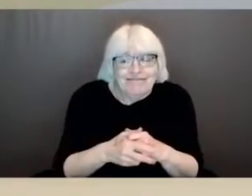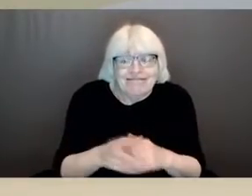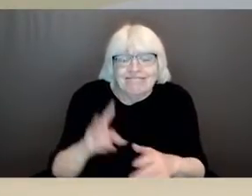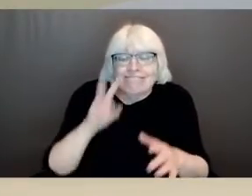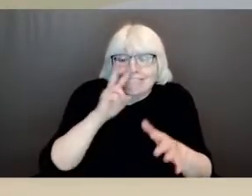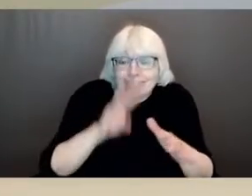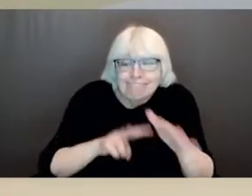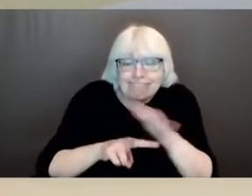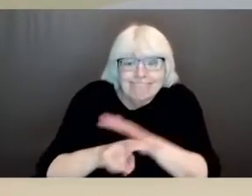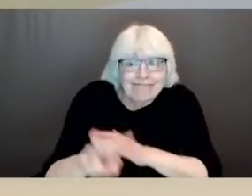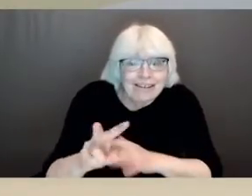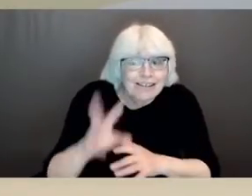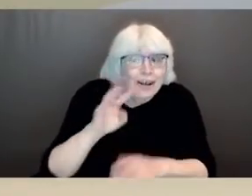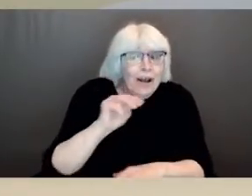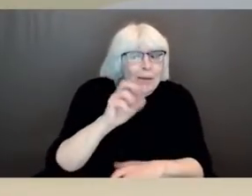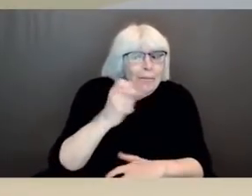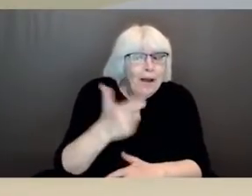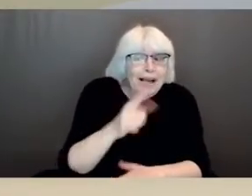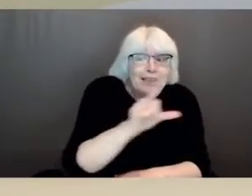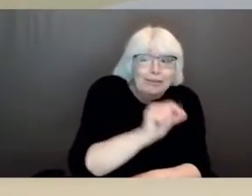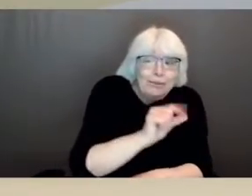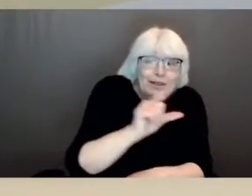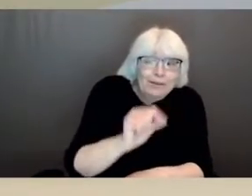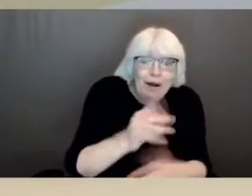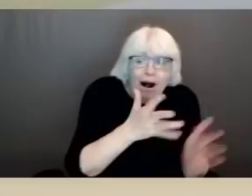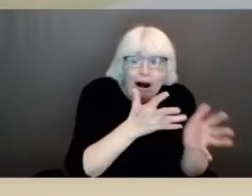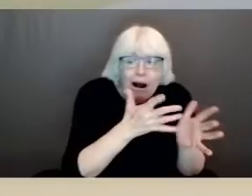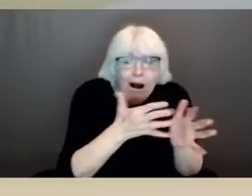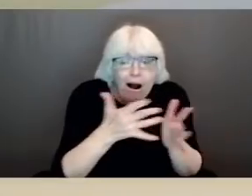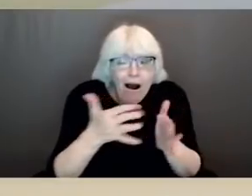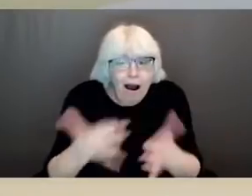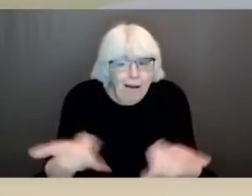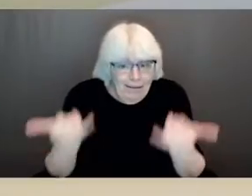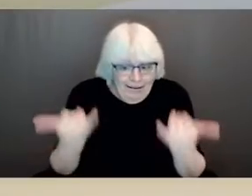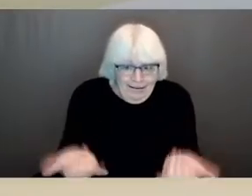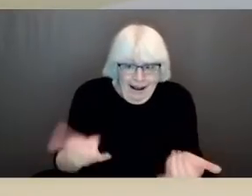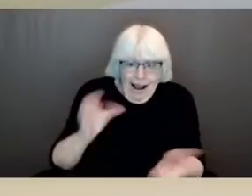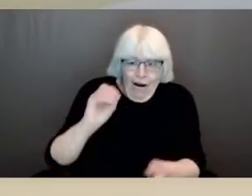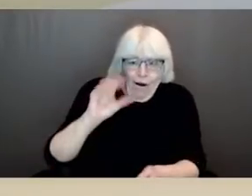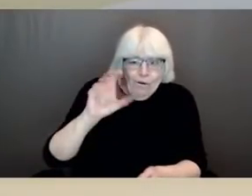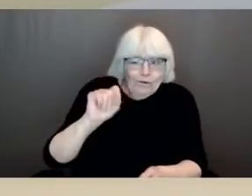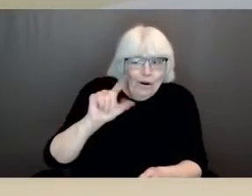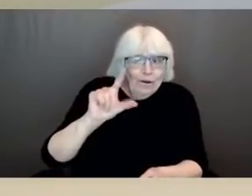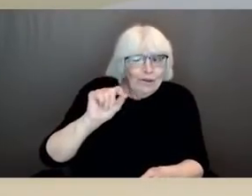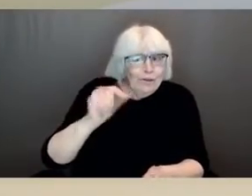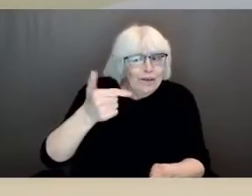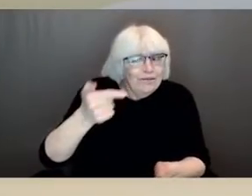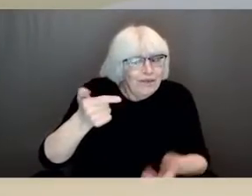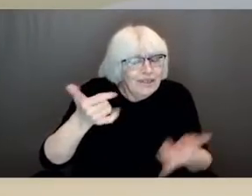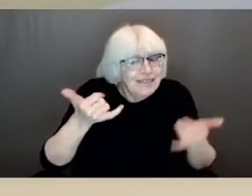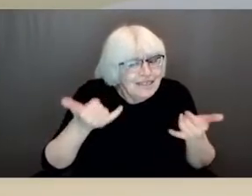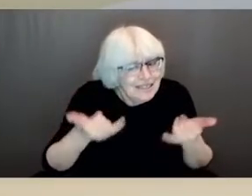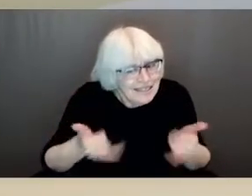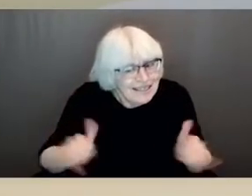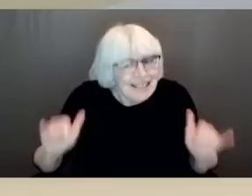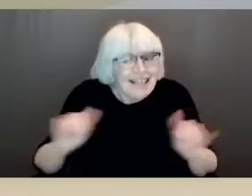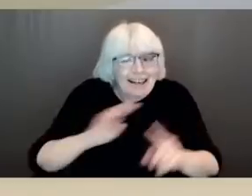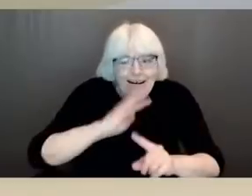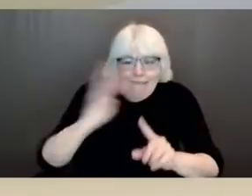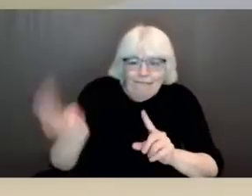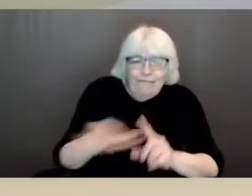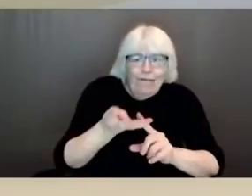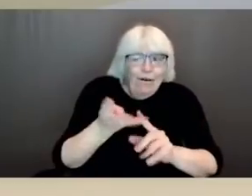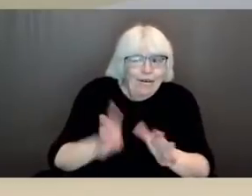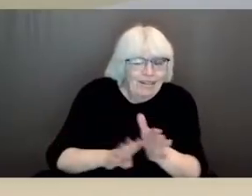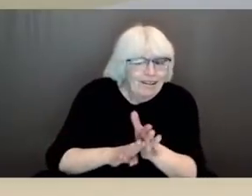that in October 2021, we would be in the midst of an aggressive 4th wave in Canada that is